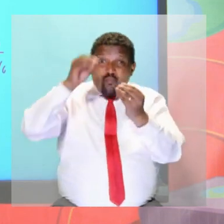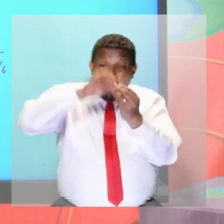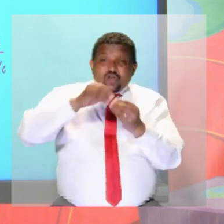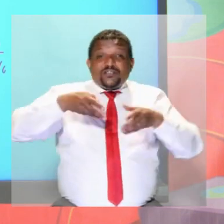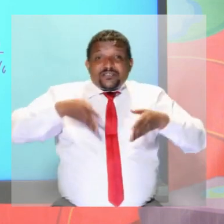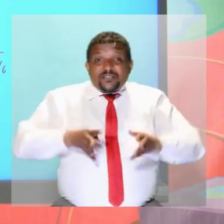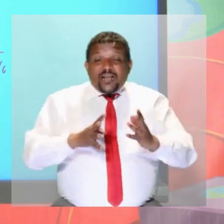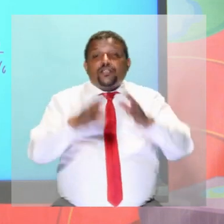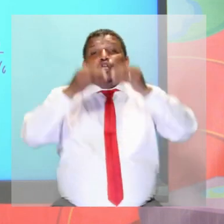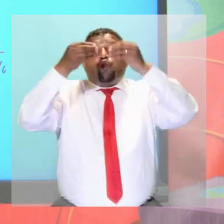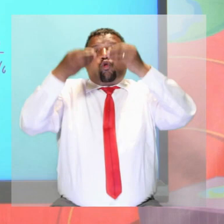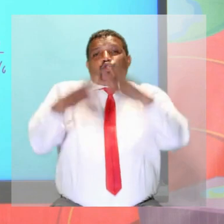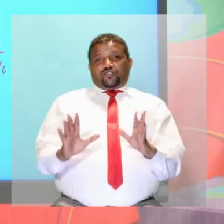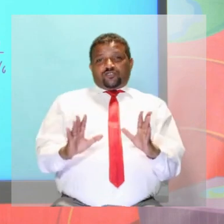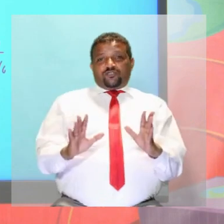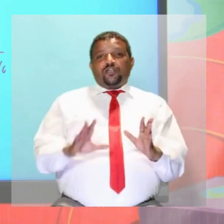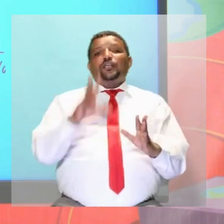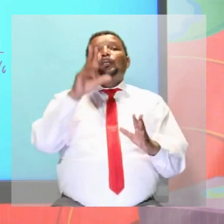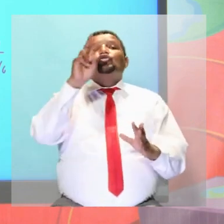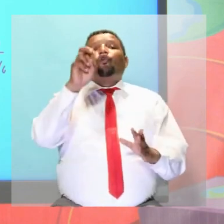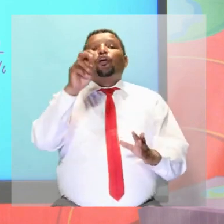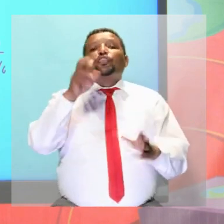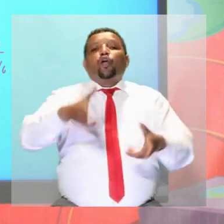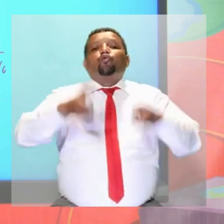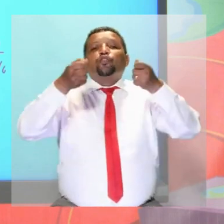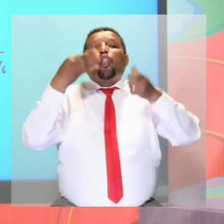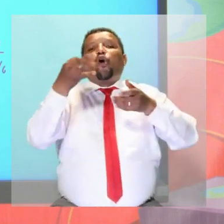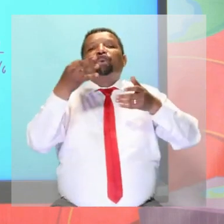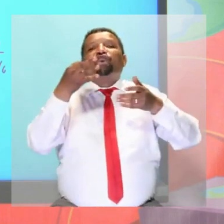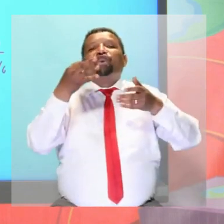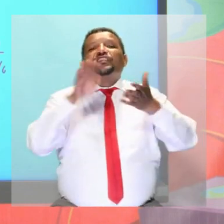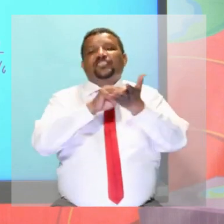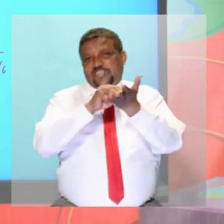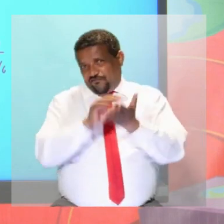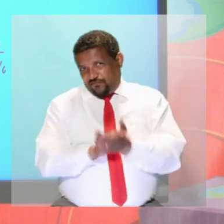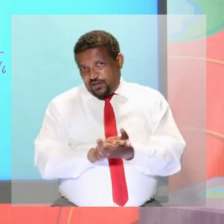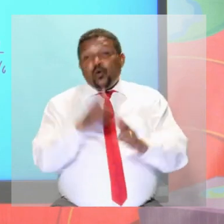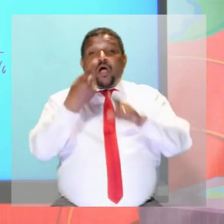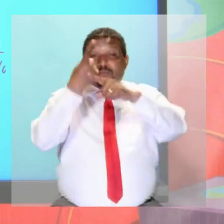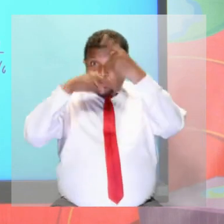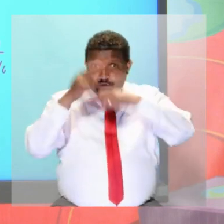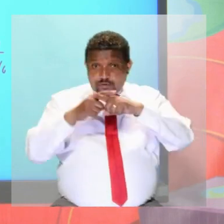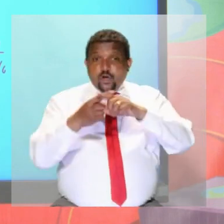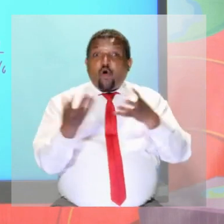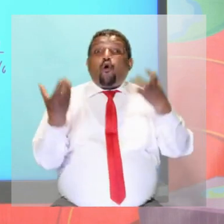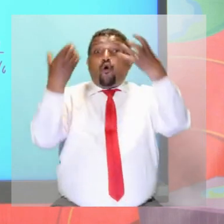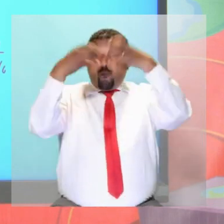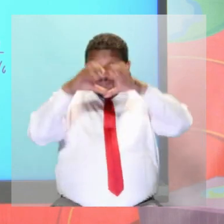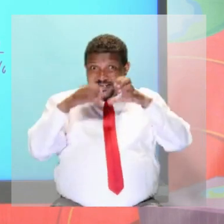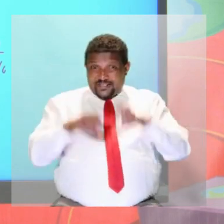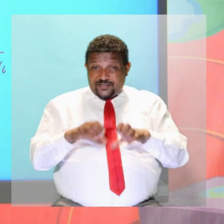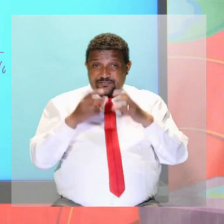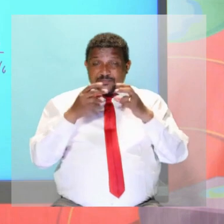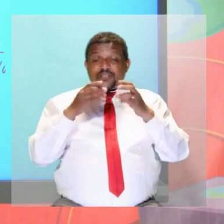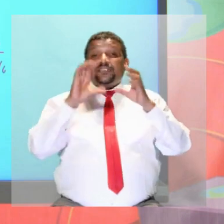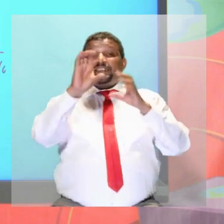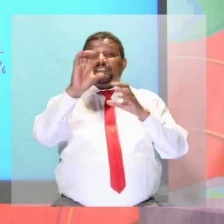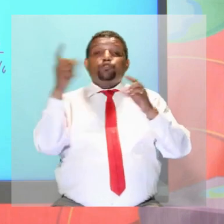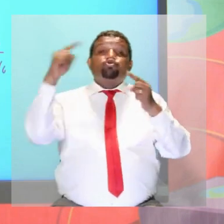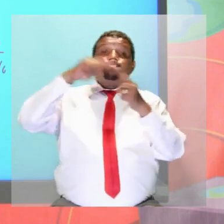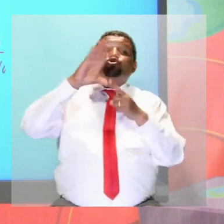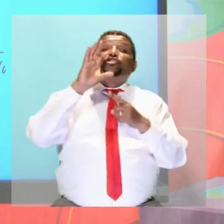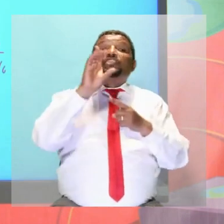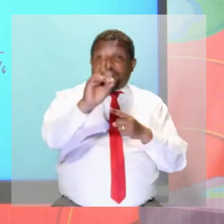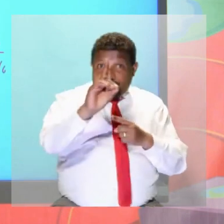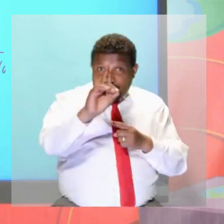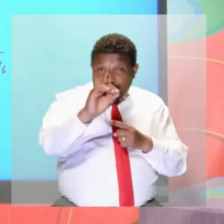more tractor, losing 20 quintals of teff. When we come across from combination C to D,